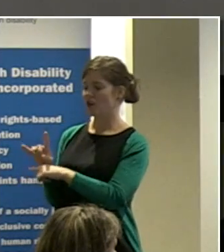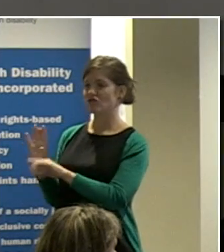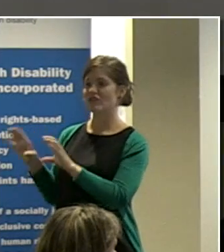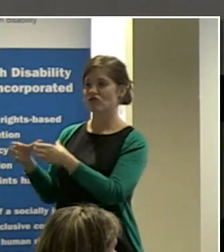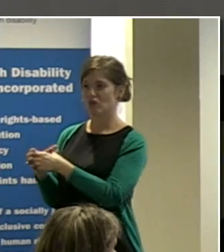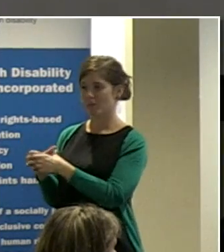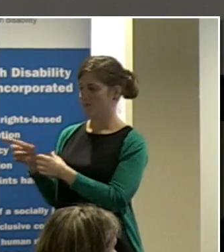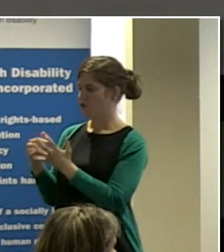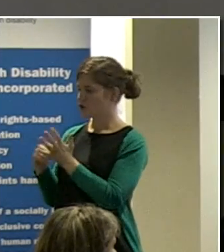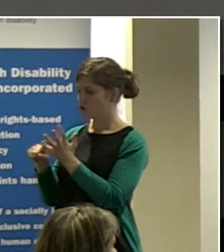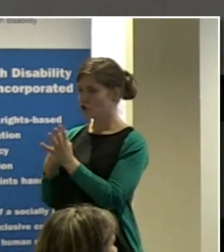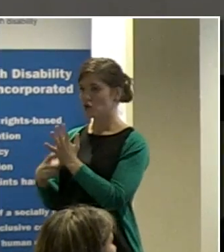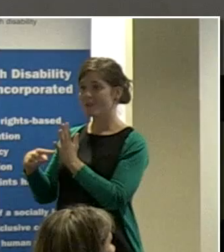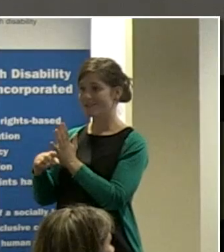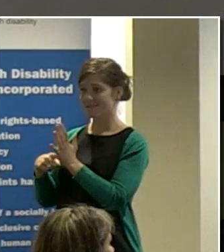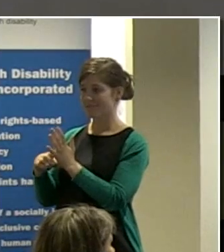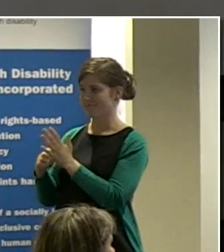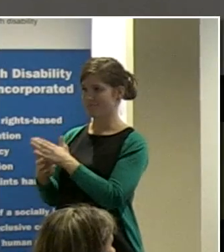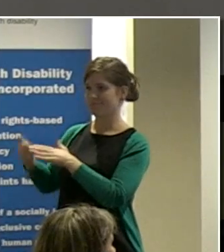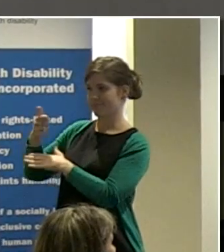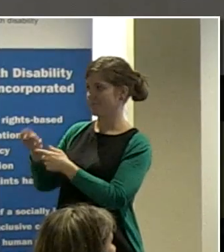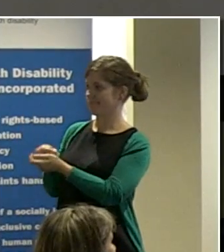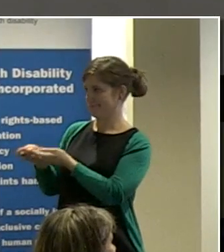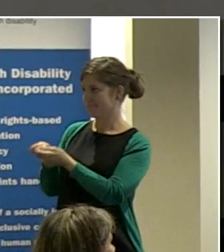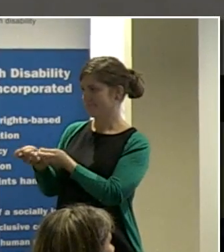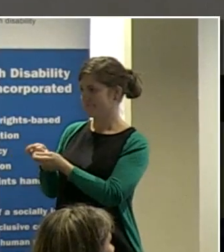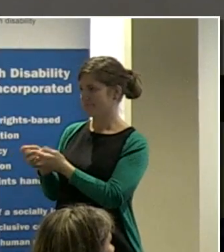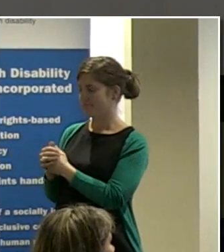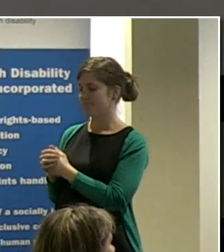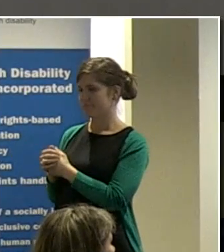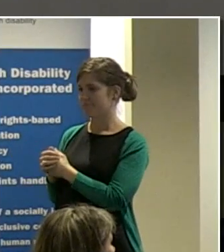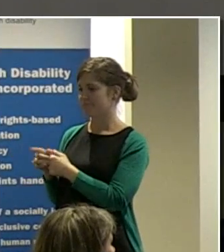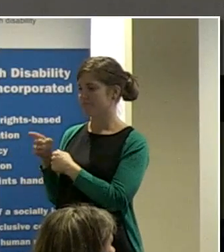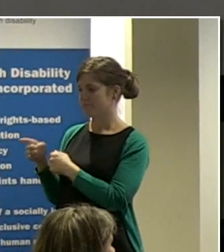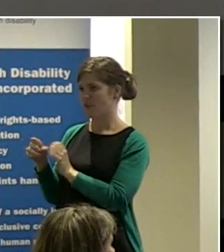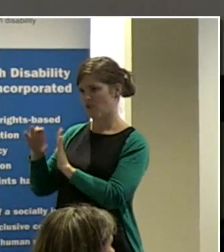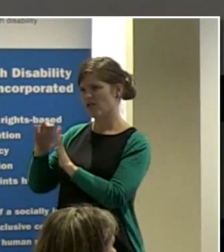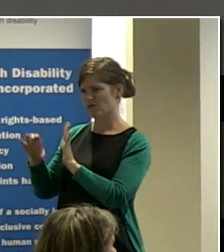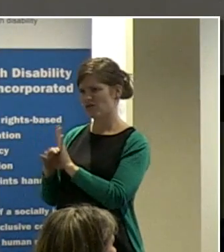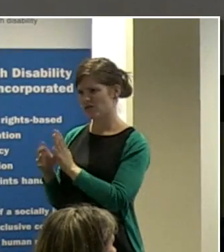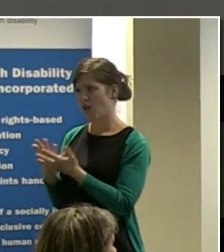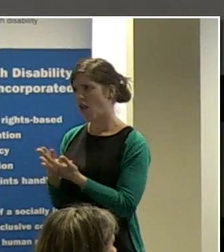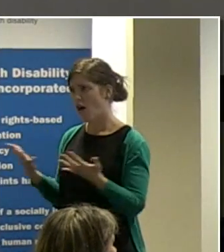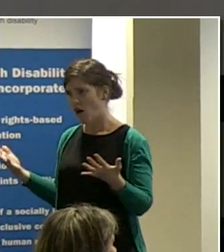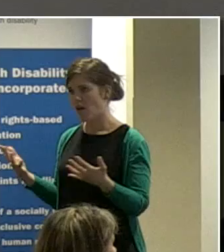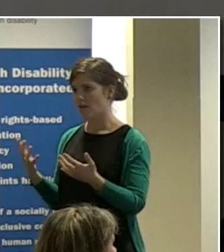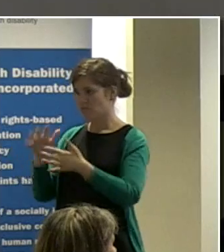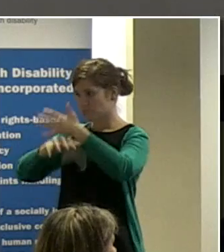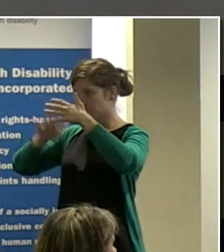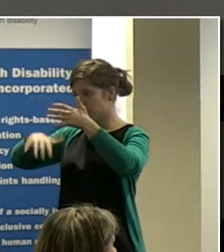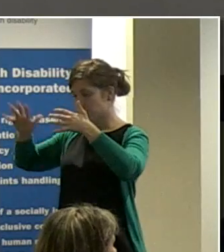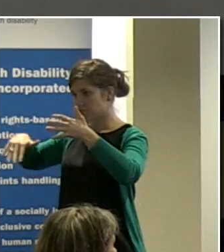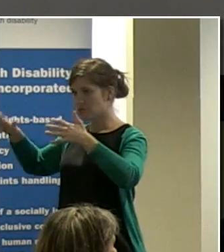Morby, that's been putting this together. Constitutions are a long and important guiding document for